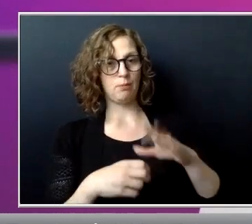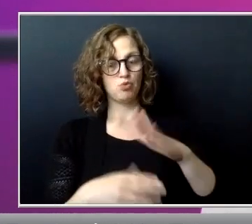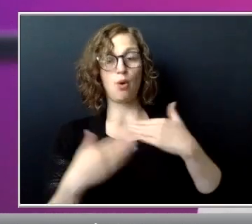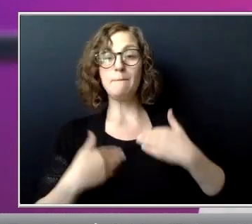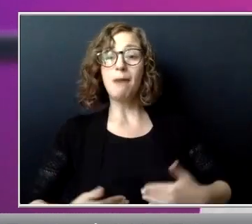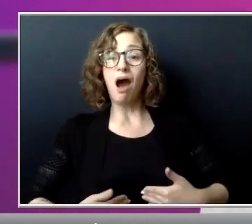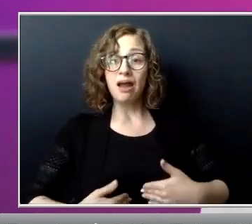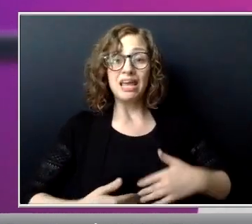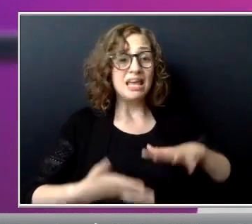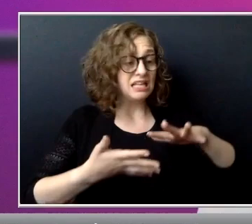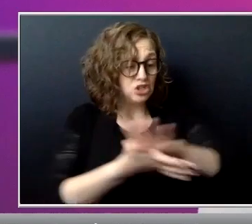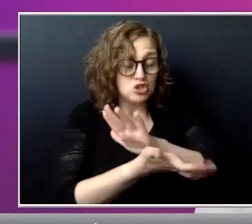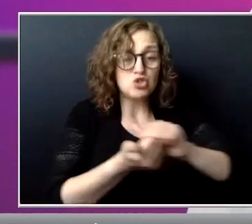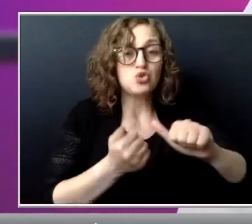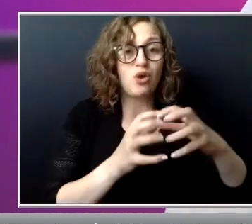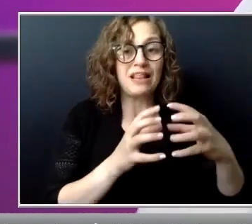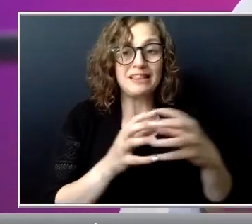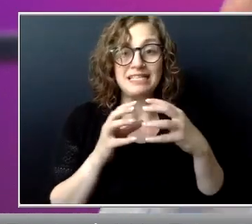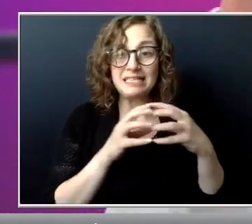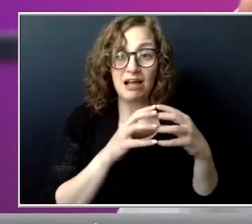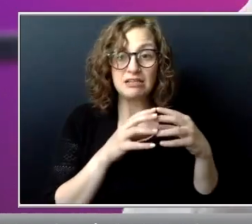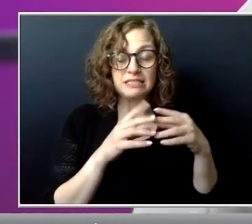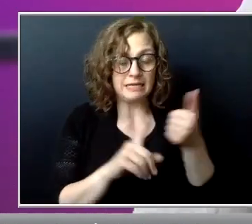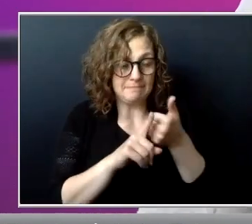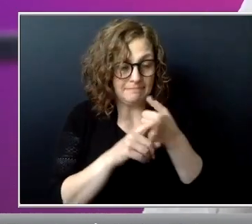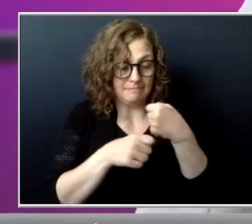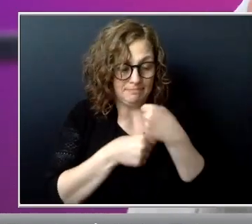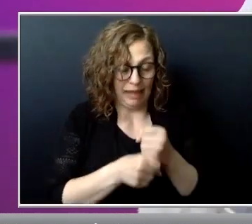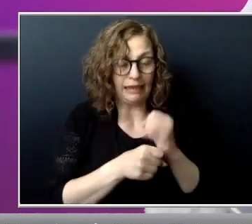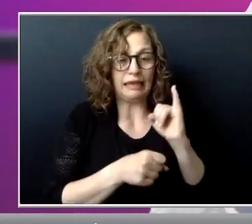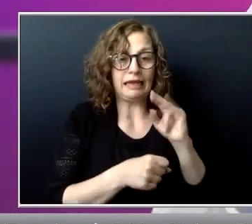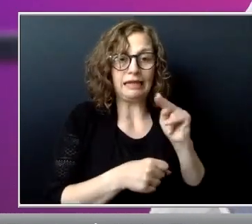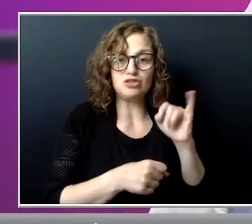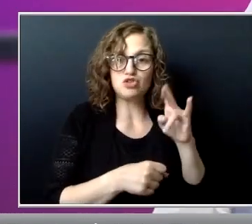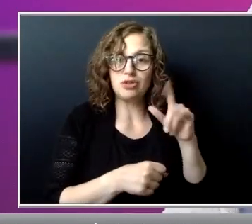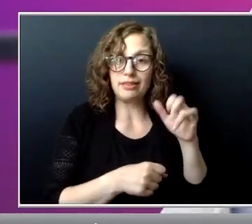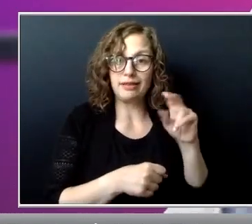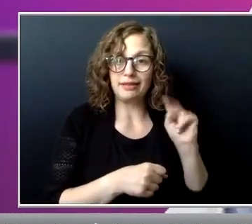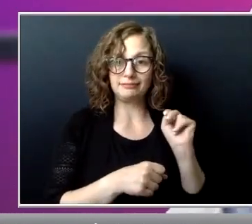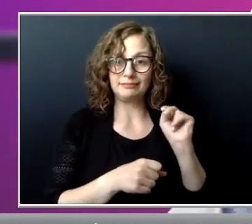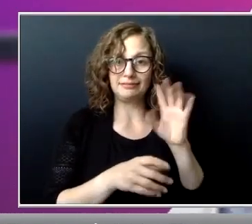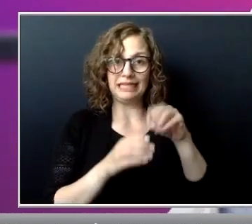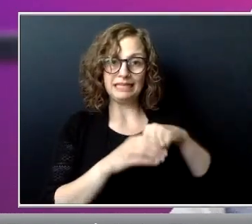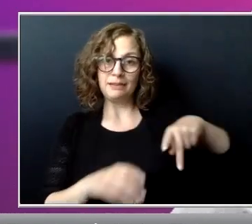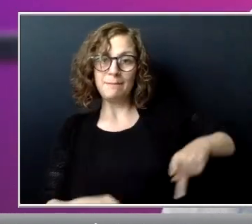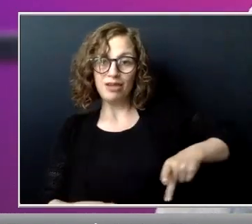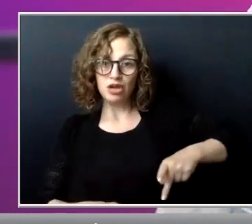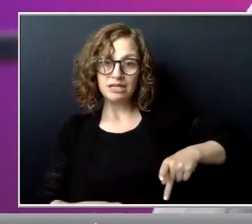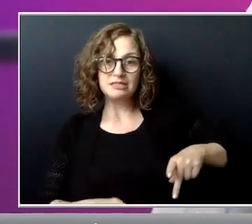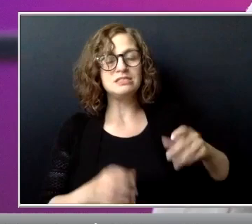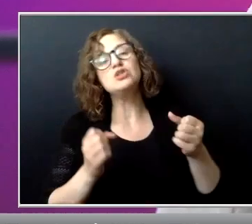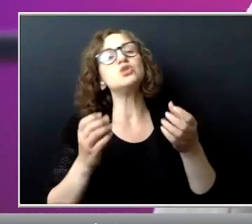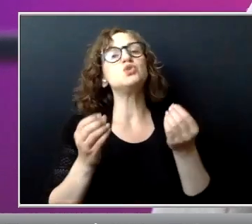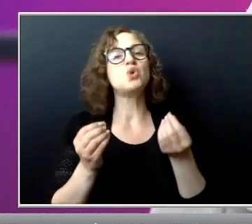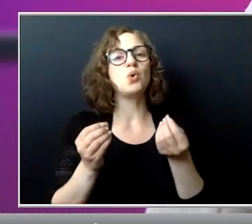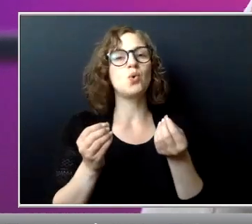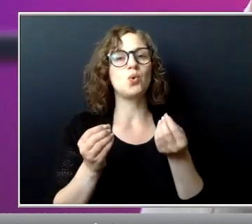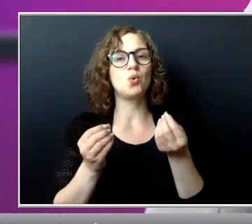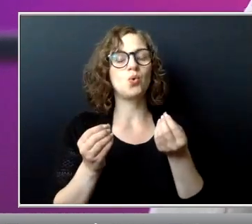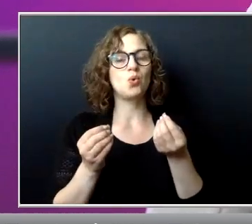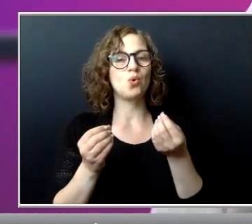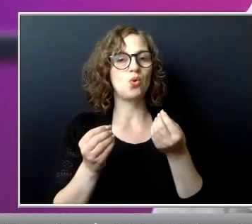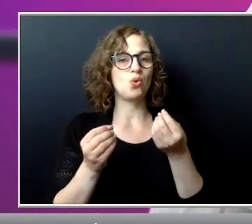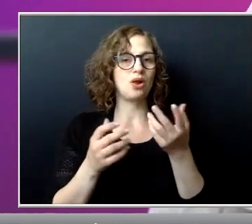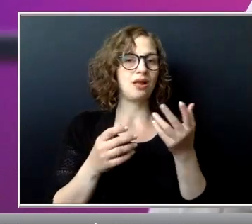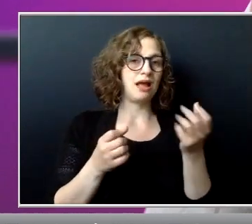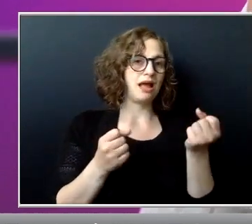insulin-producing cells in the pancreas. And so you get to the difference between having how much you need, how much insulin you need,